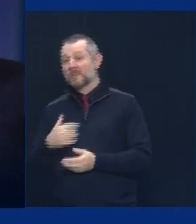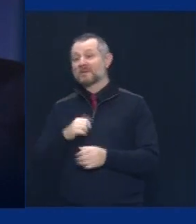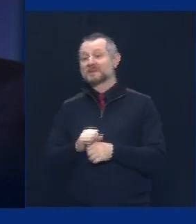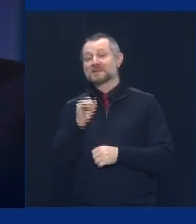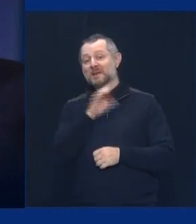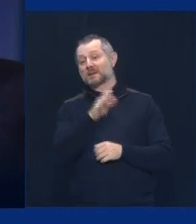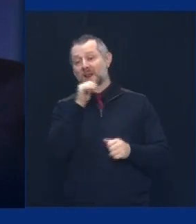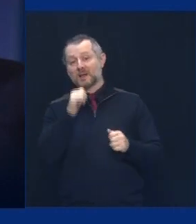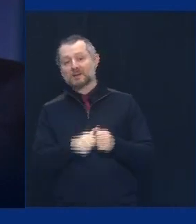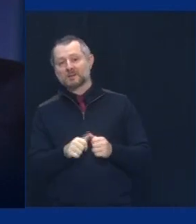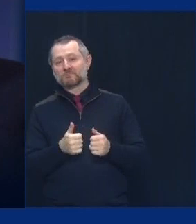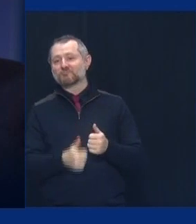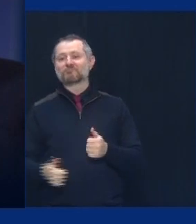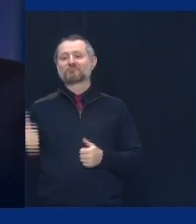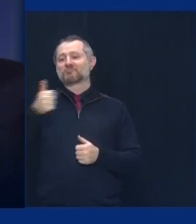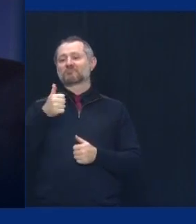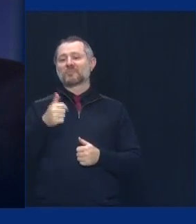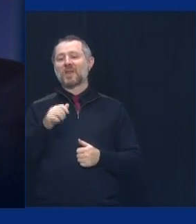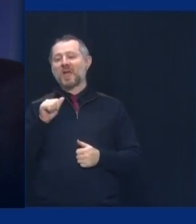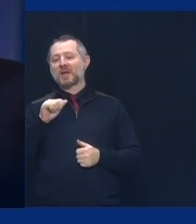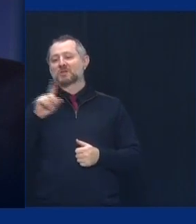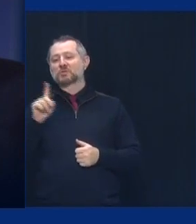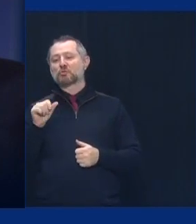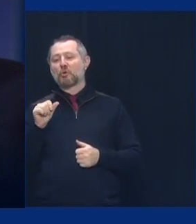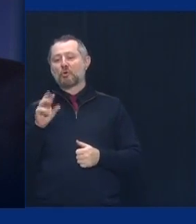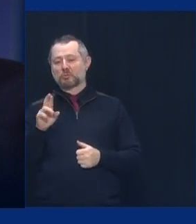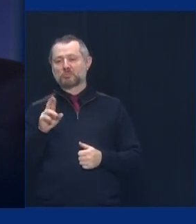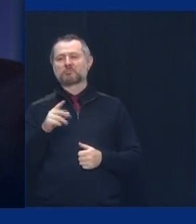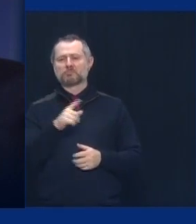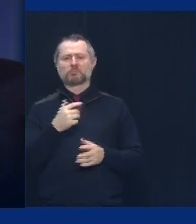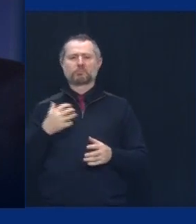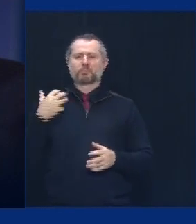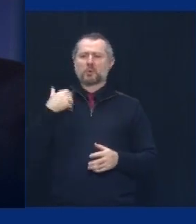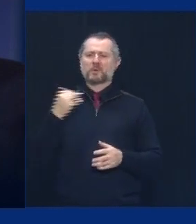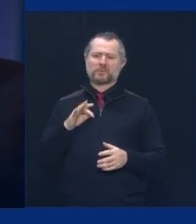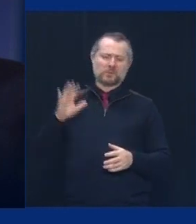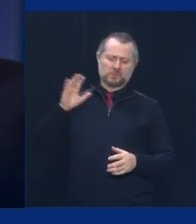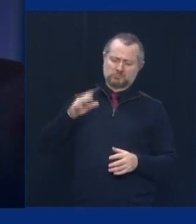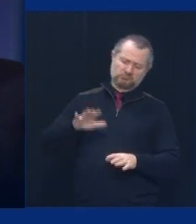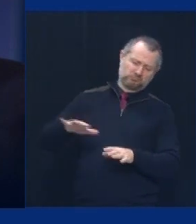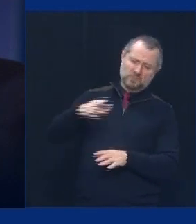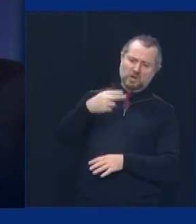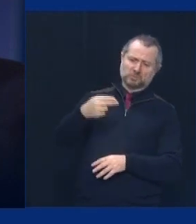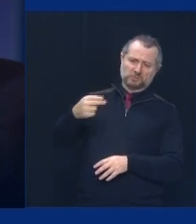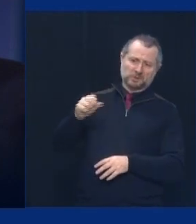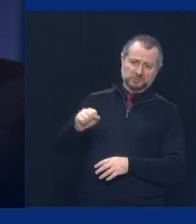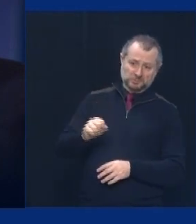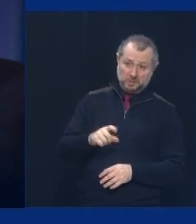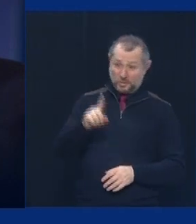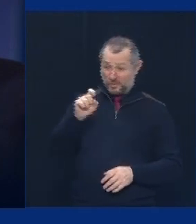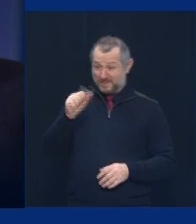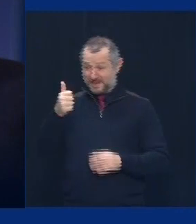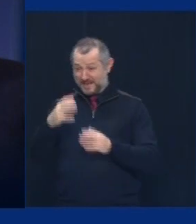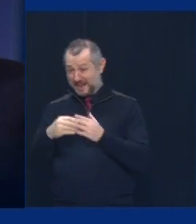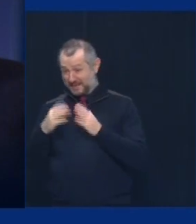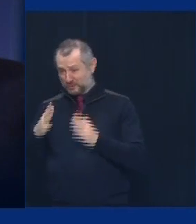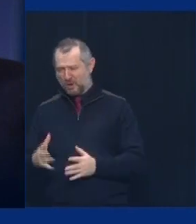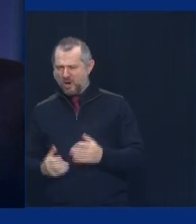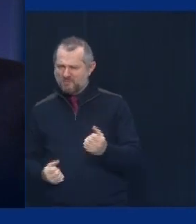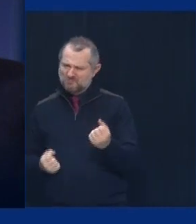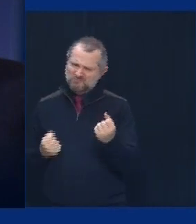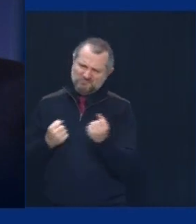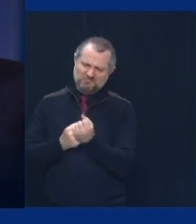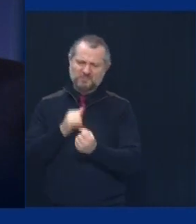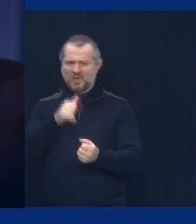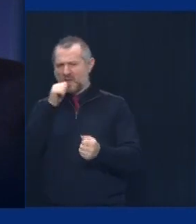the political head of HHS. 110 leaders signed on from the state